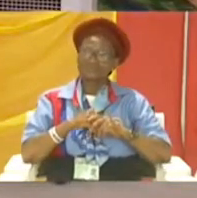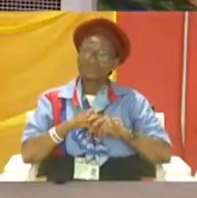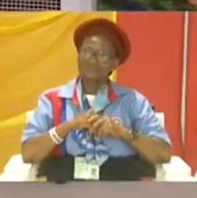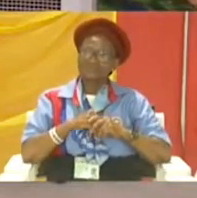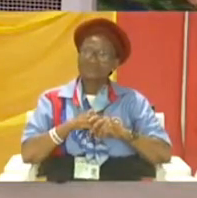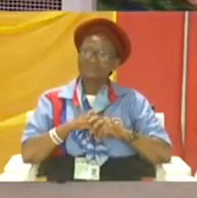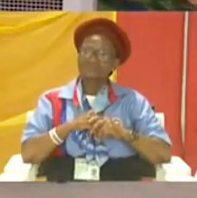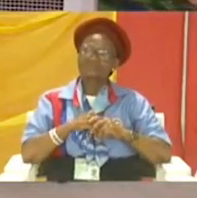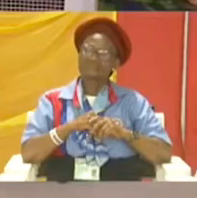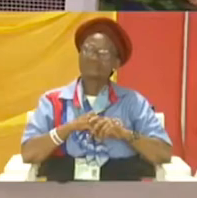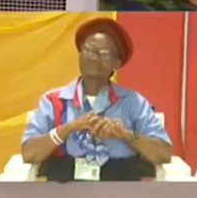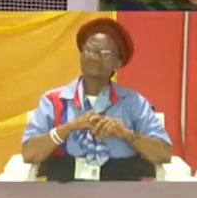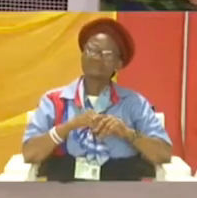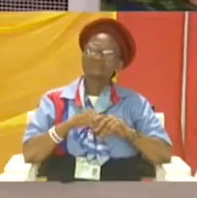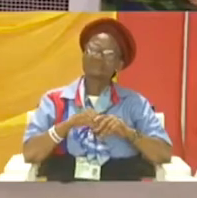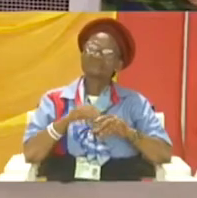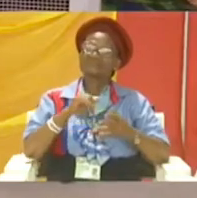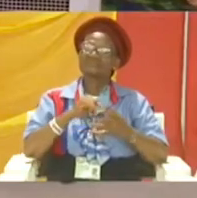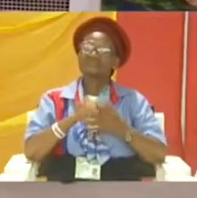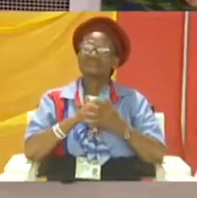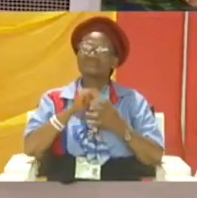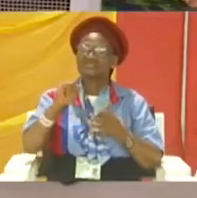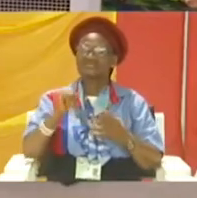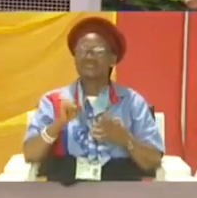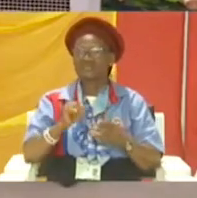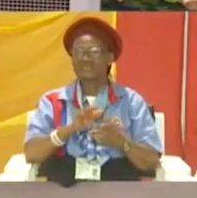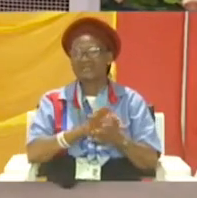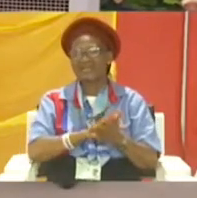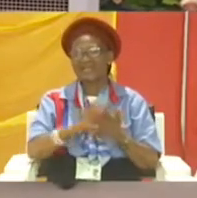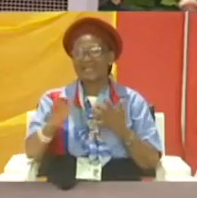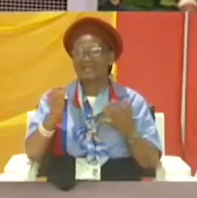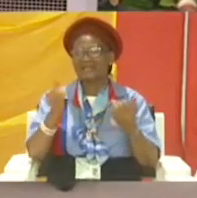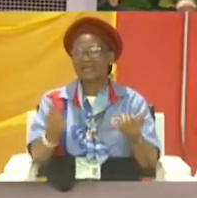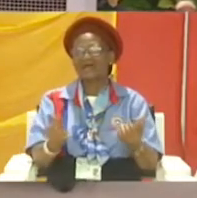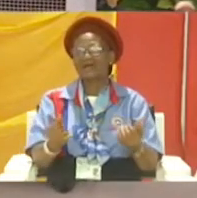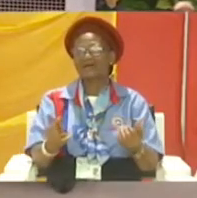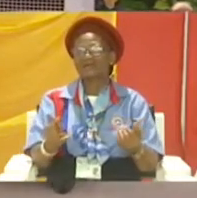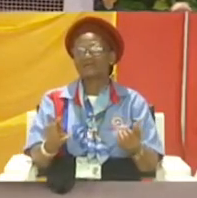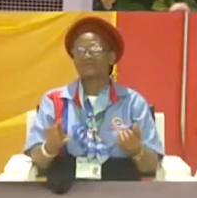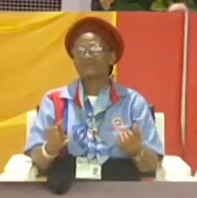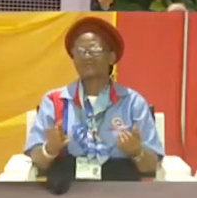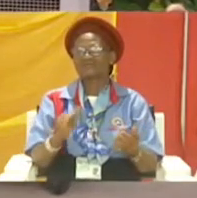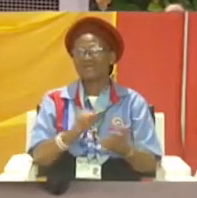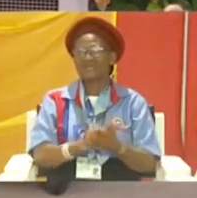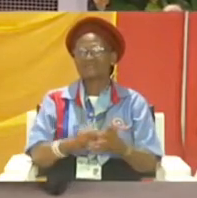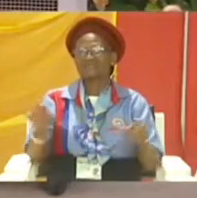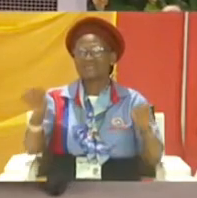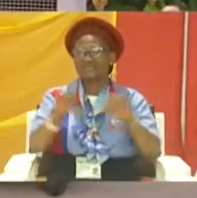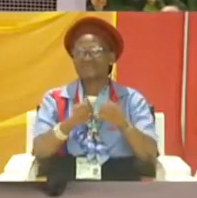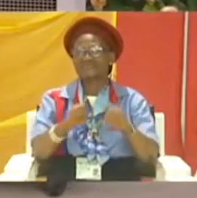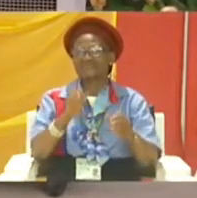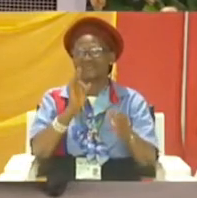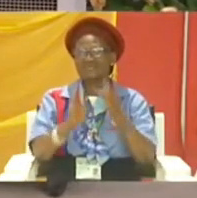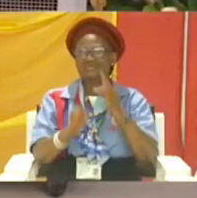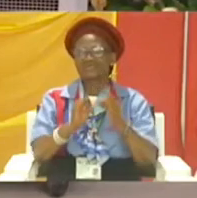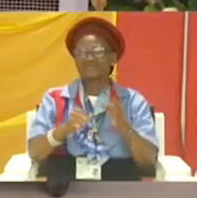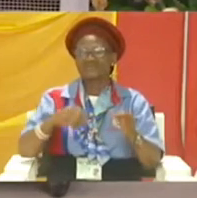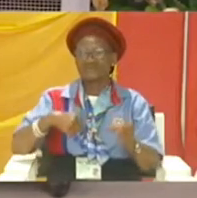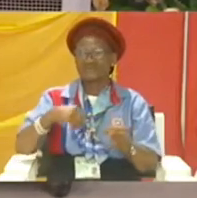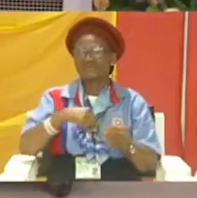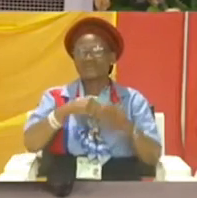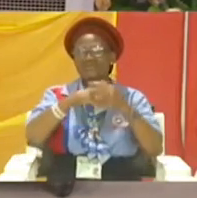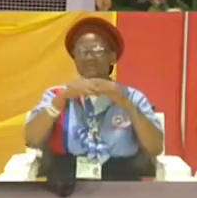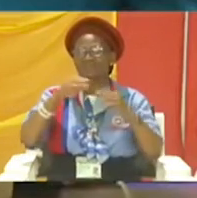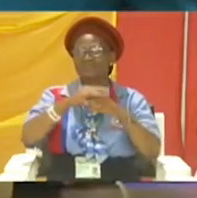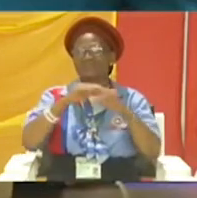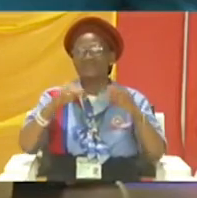In fact, it is obvious now that even if we build 1,000 dormitories between now and next